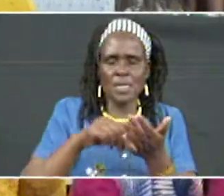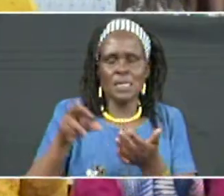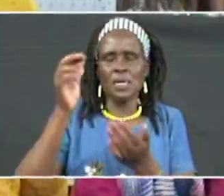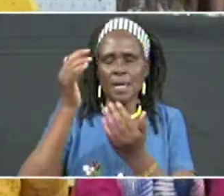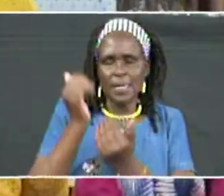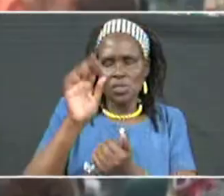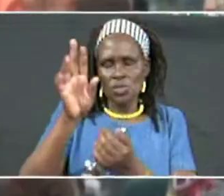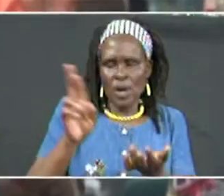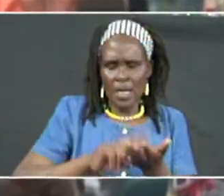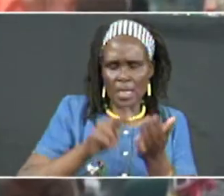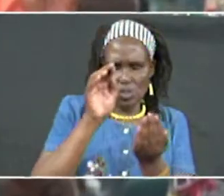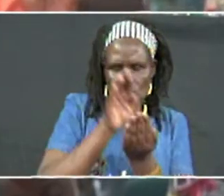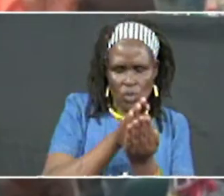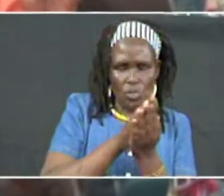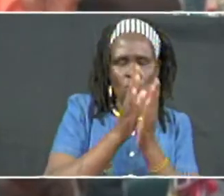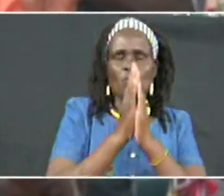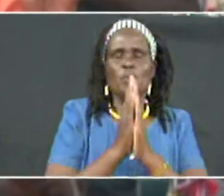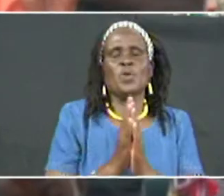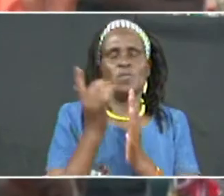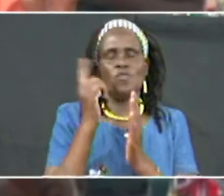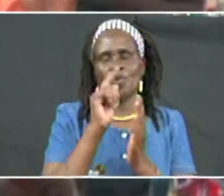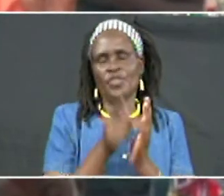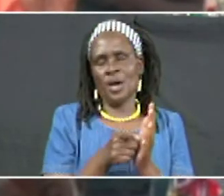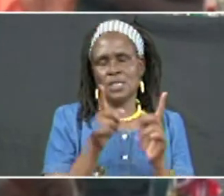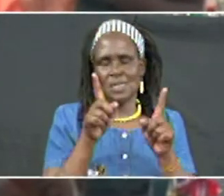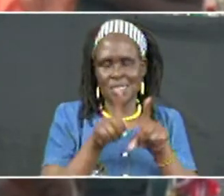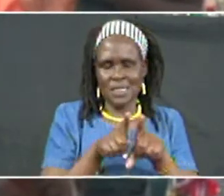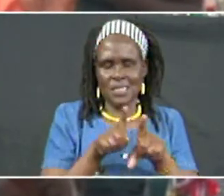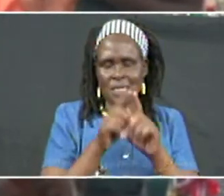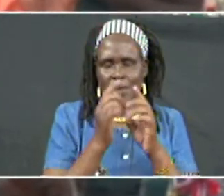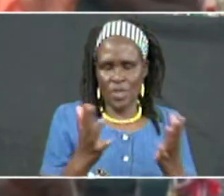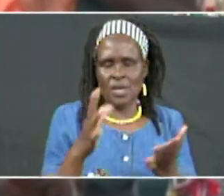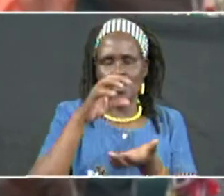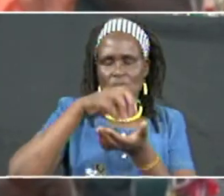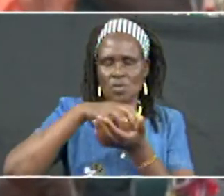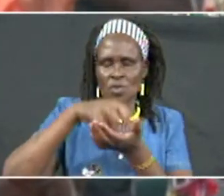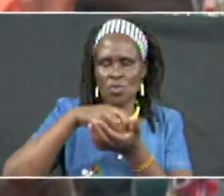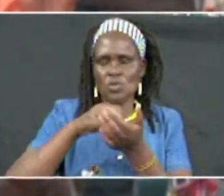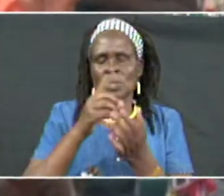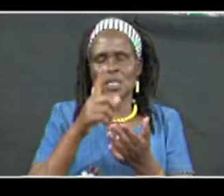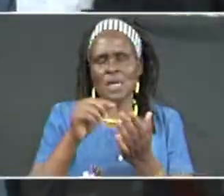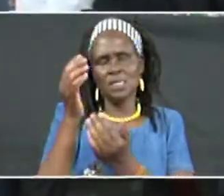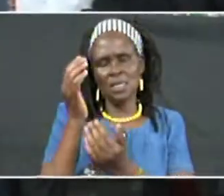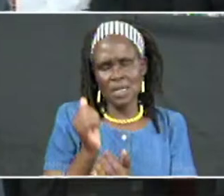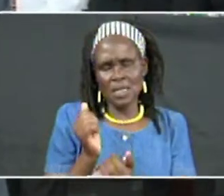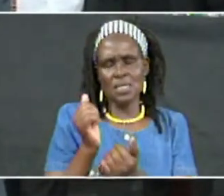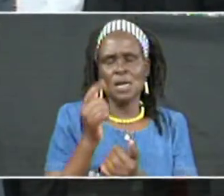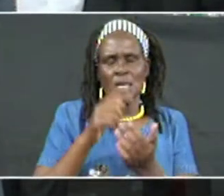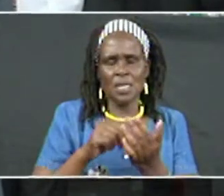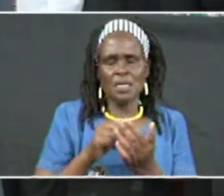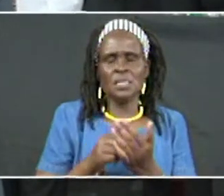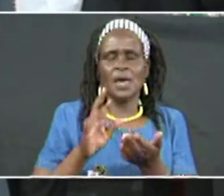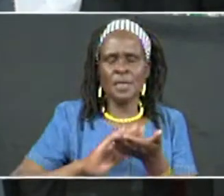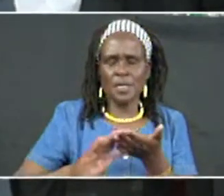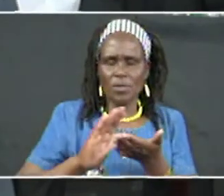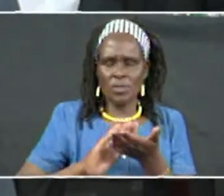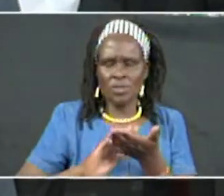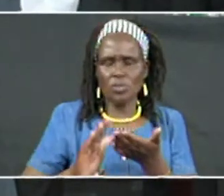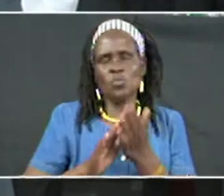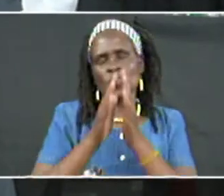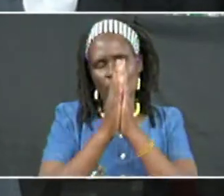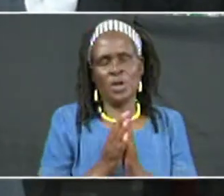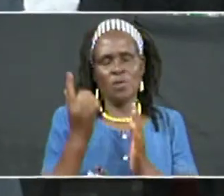we pray for that restoration. Whether it's a situation, Lord, that needs a reconciliation, Lord, we pray for